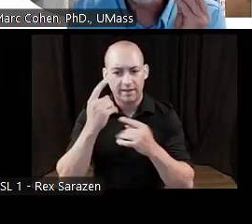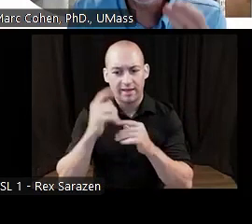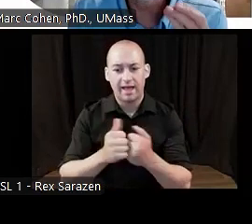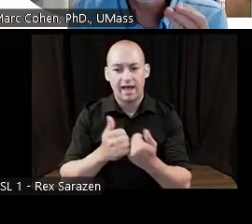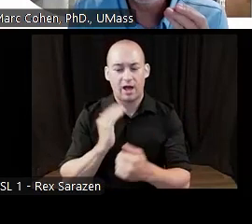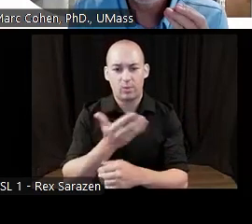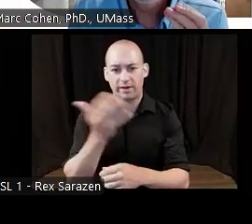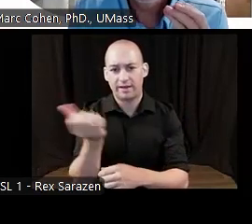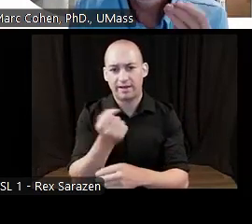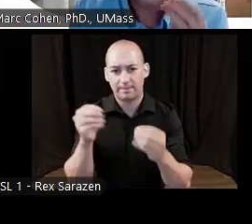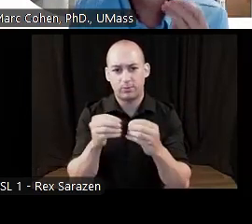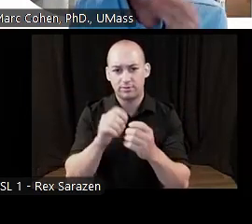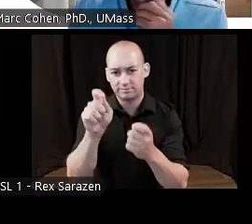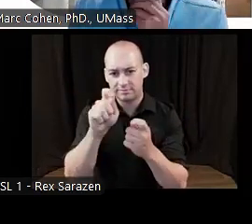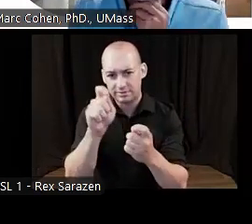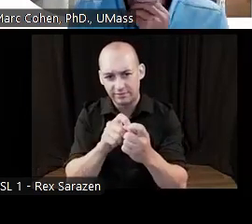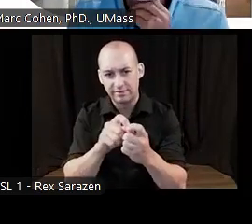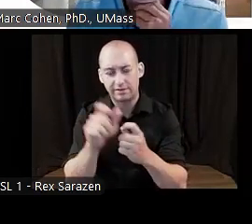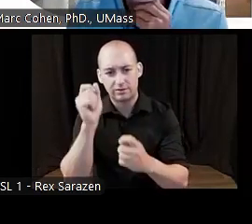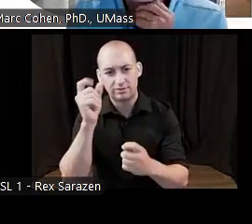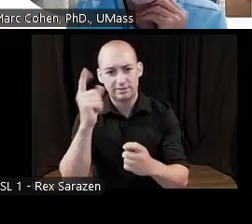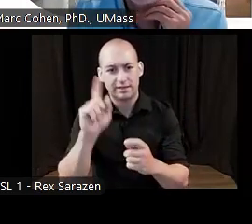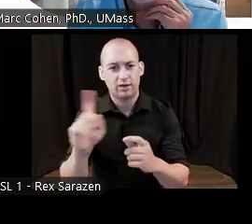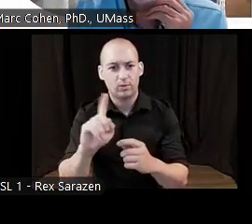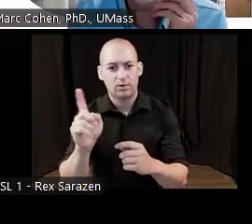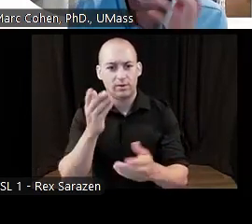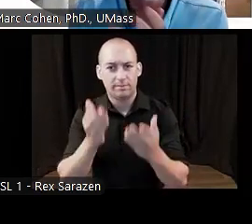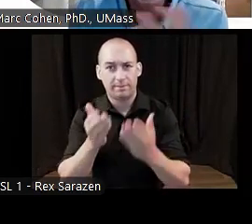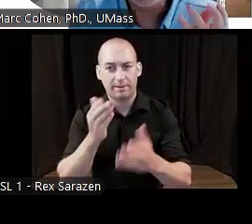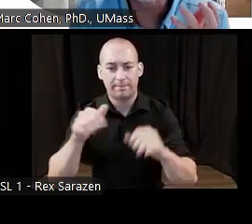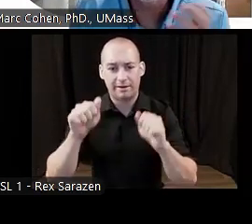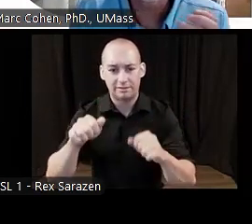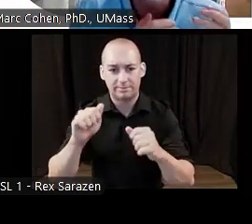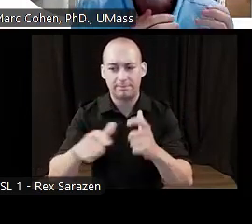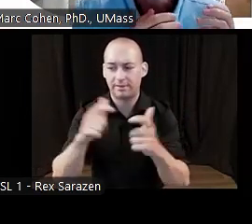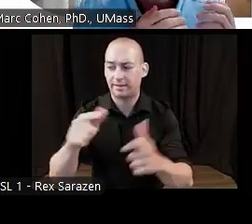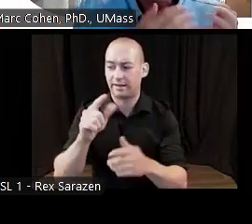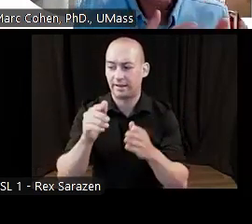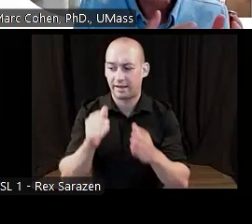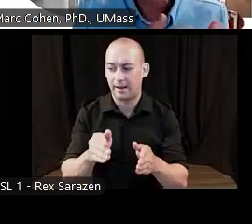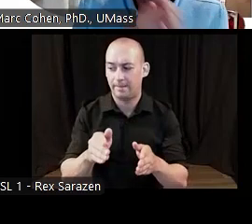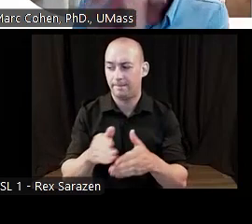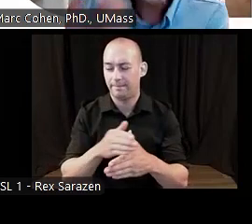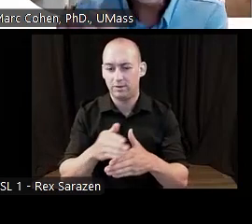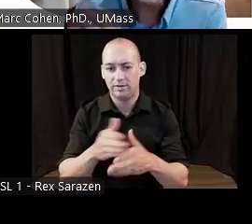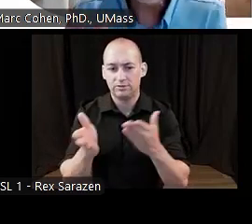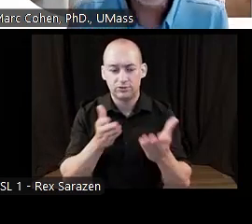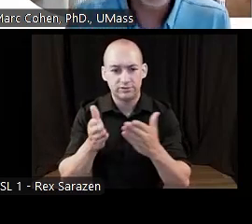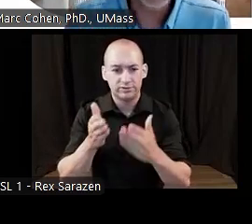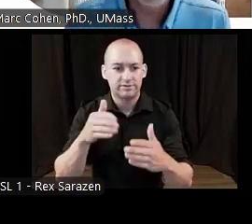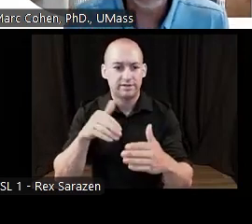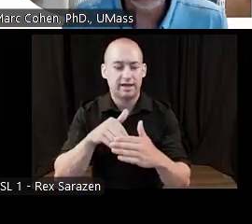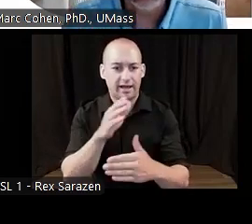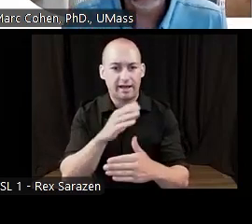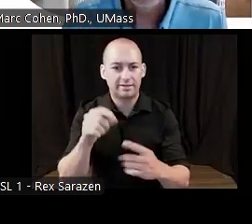more granular in understanding where there may be particularly large gaps between services and the unique needs of